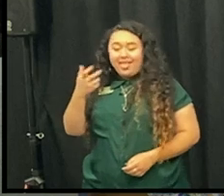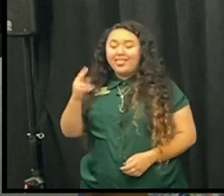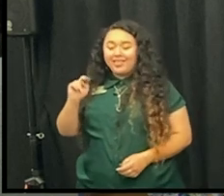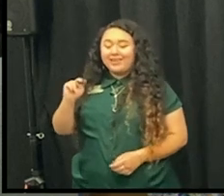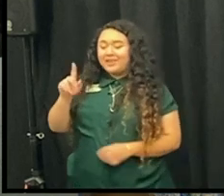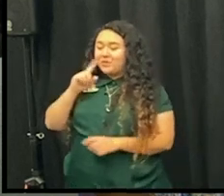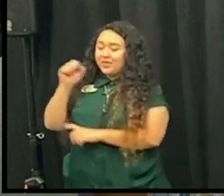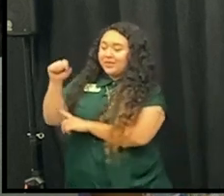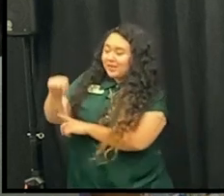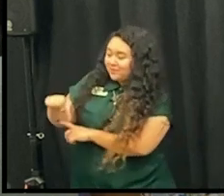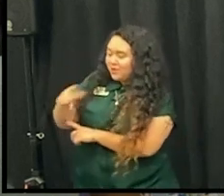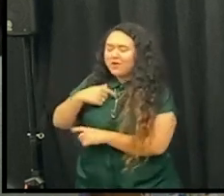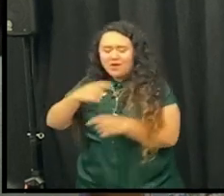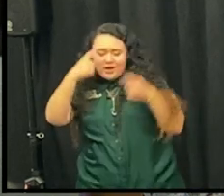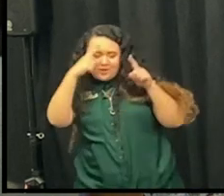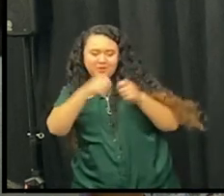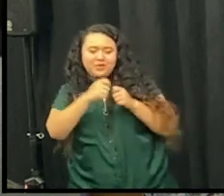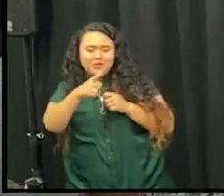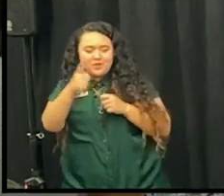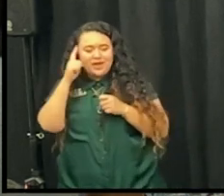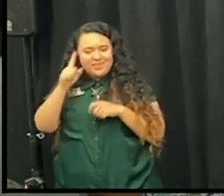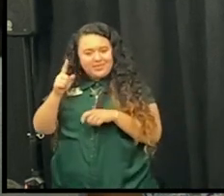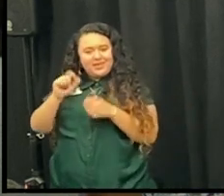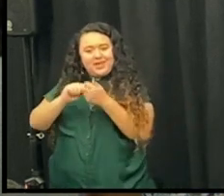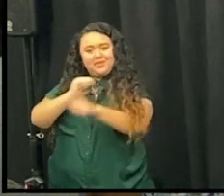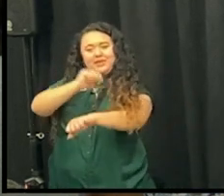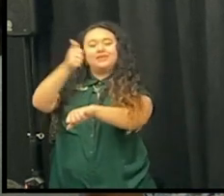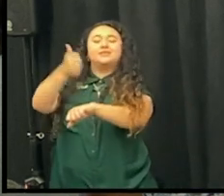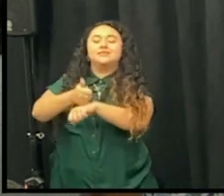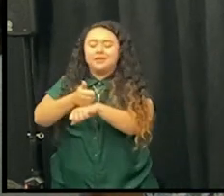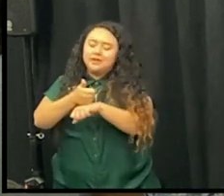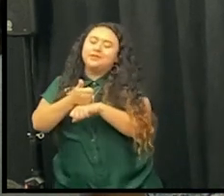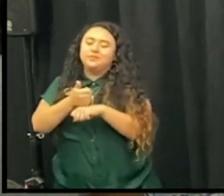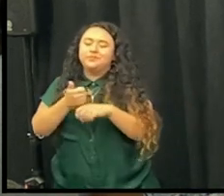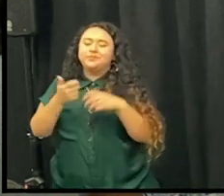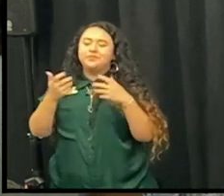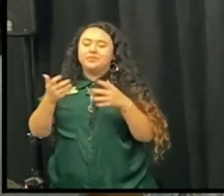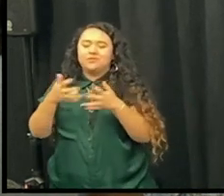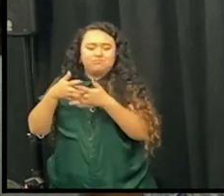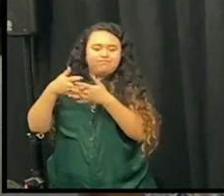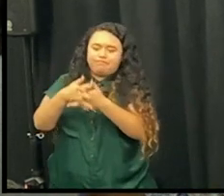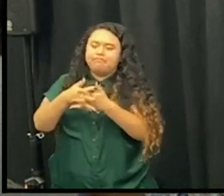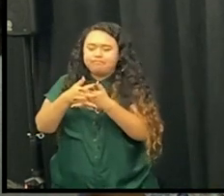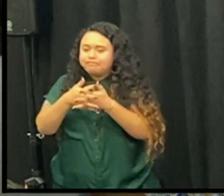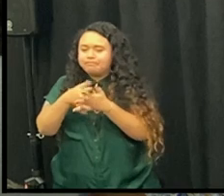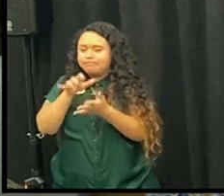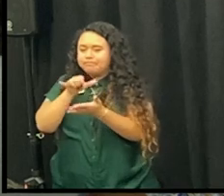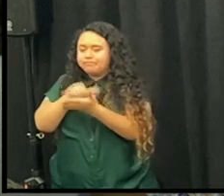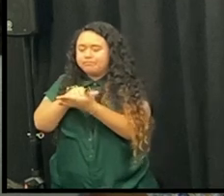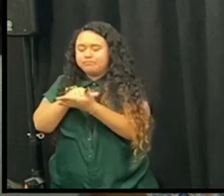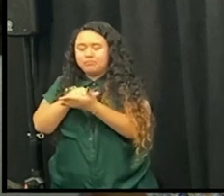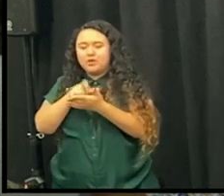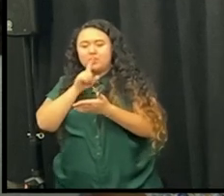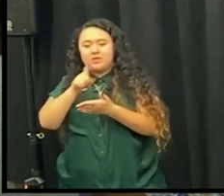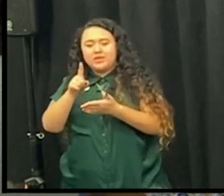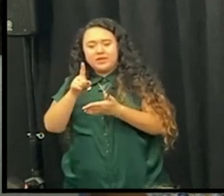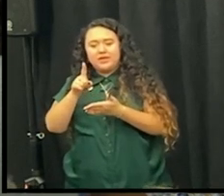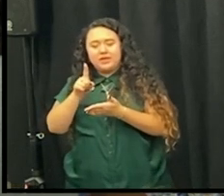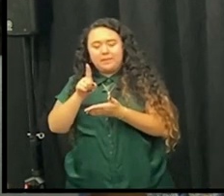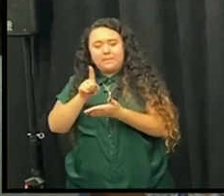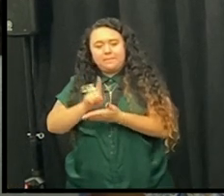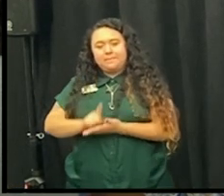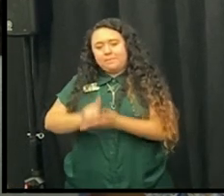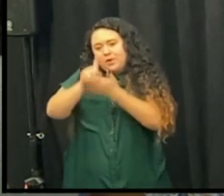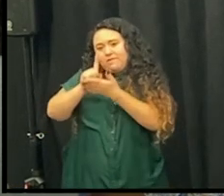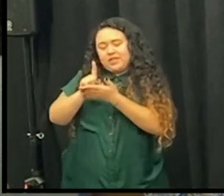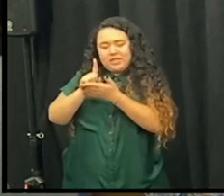I agree with you. I think the formula is, you know, it has embedded in it, like, you know, really